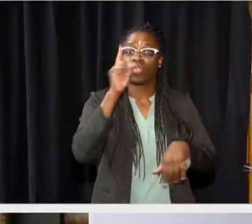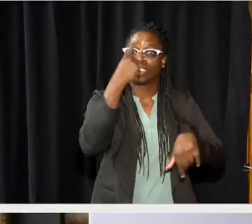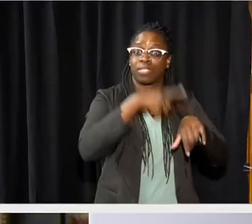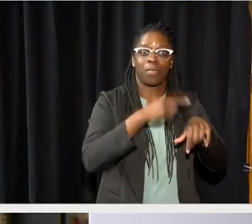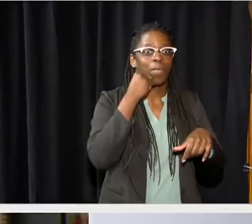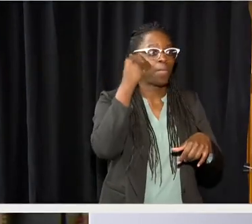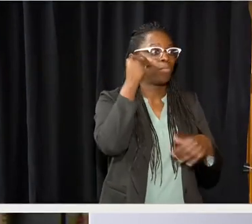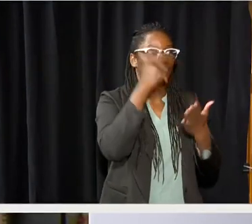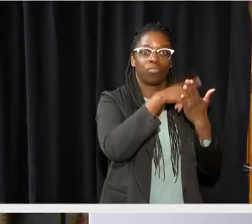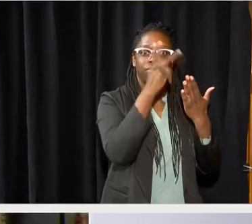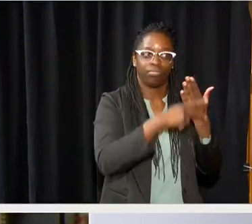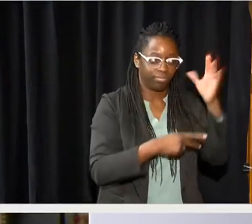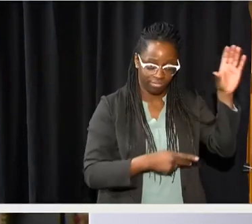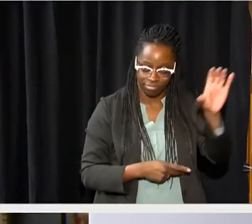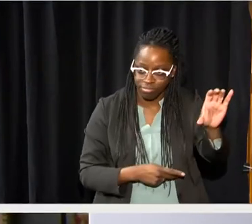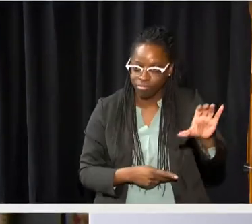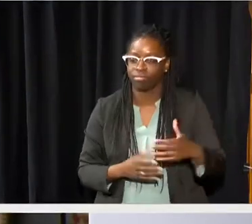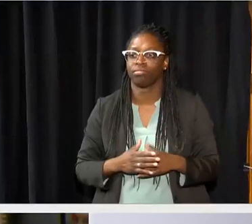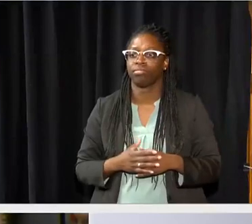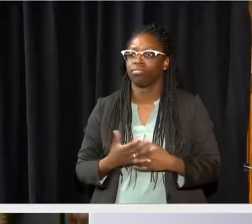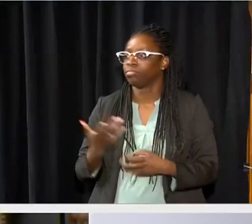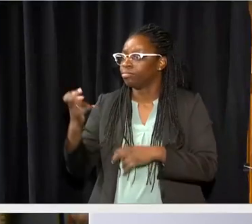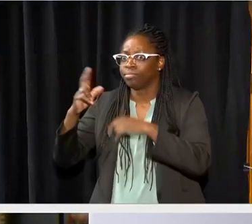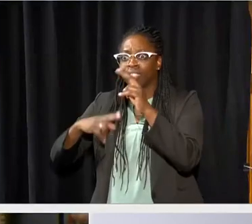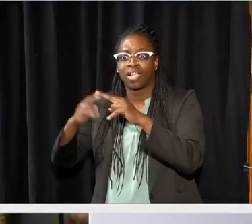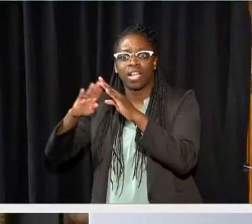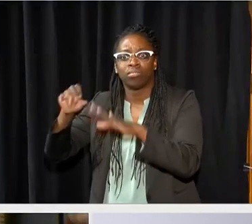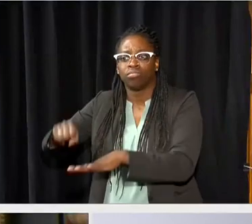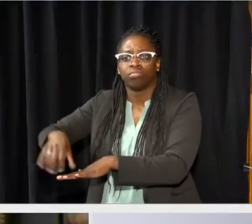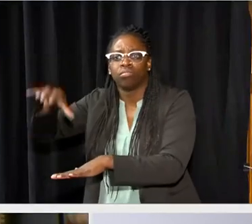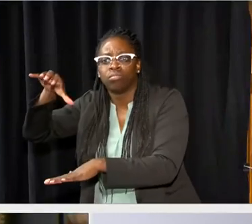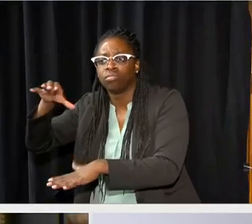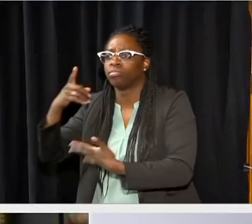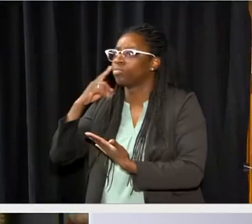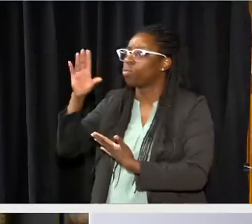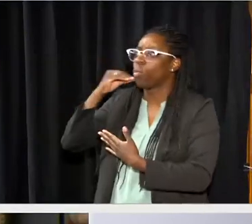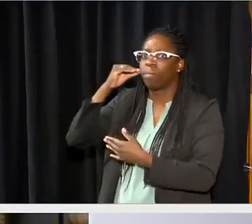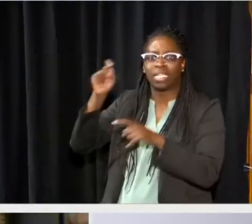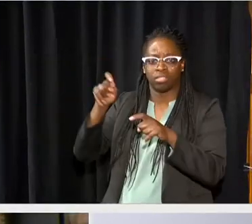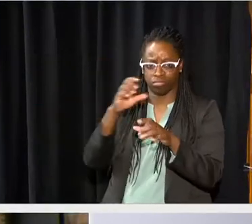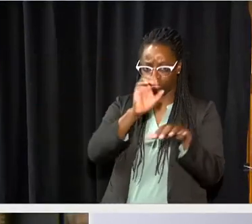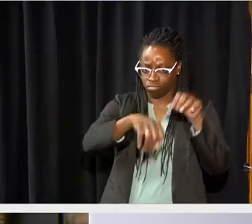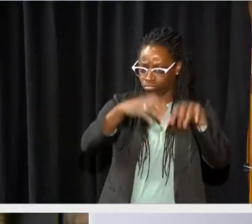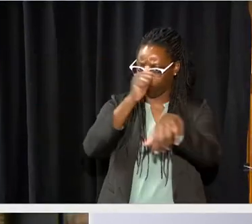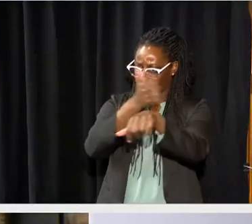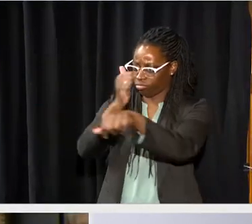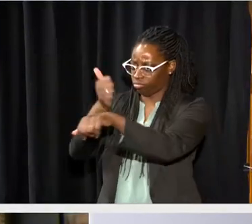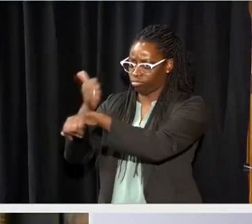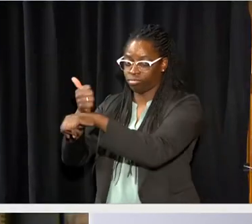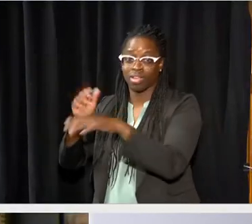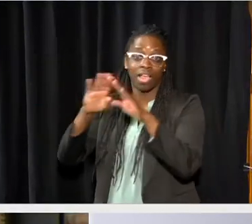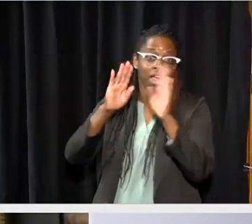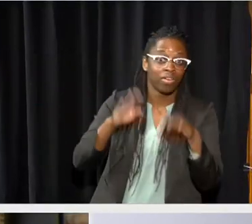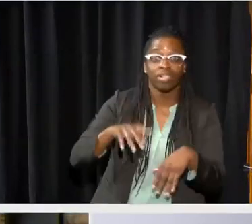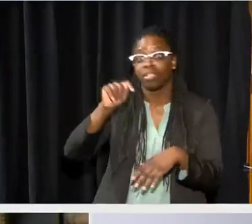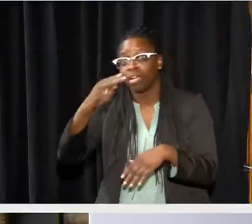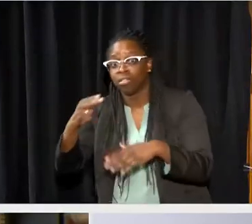give communities the tools they need to develop housing where they need it. It will bring down housing costs for